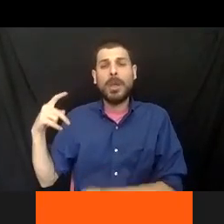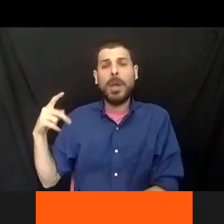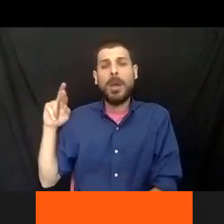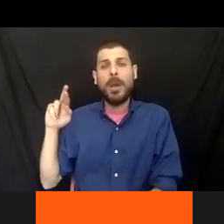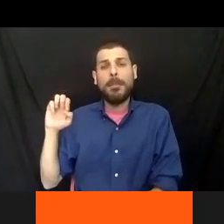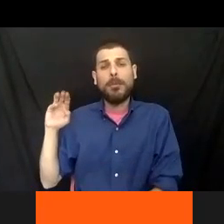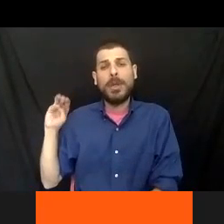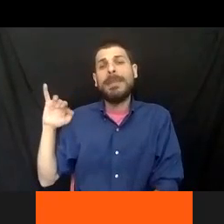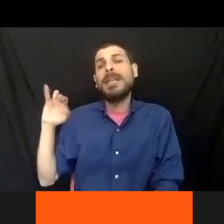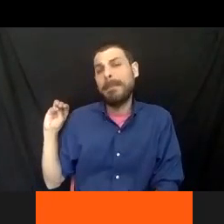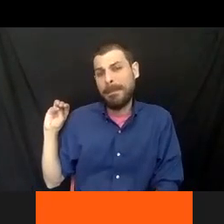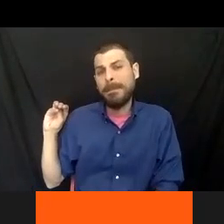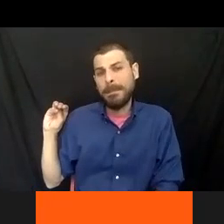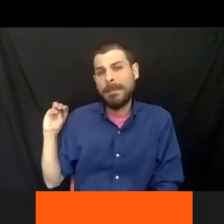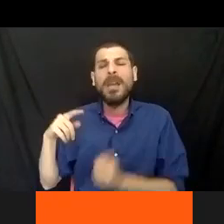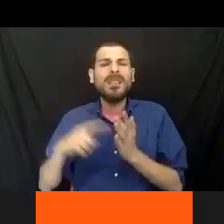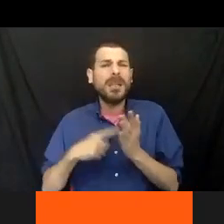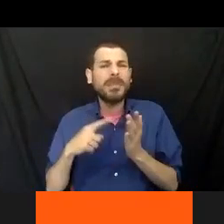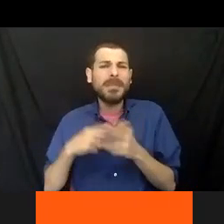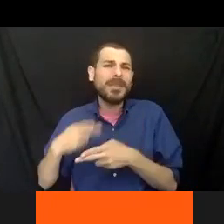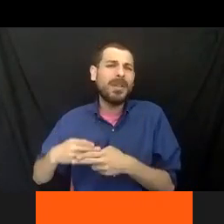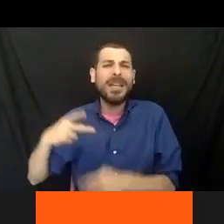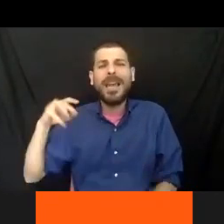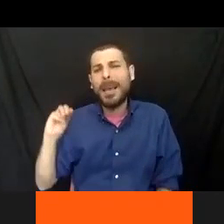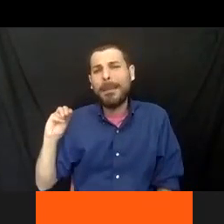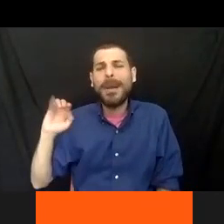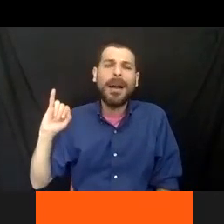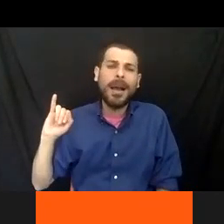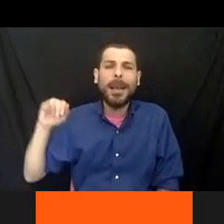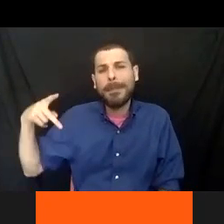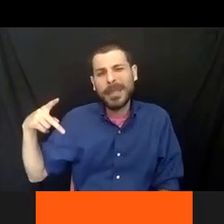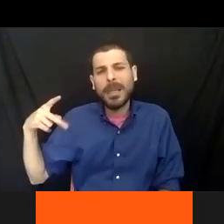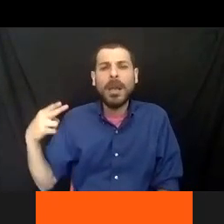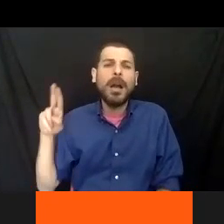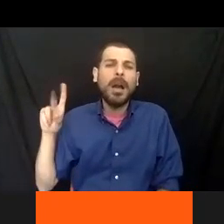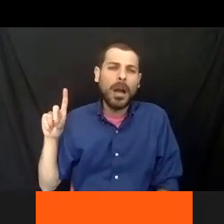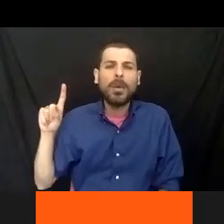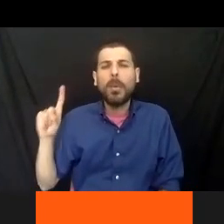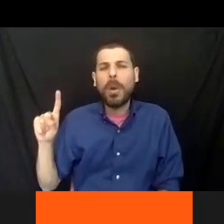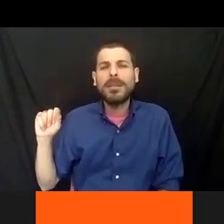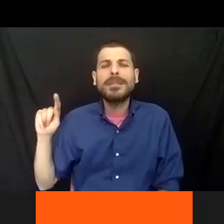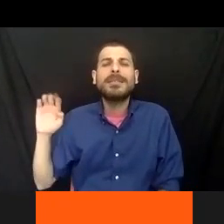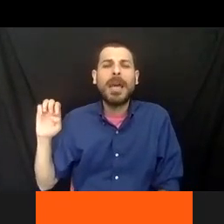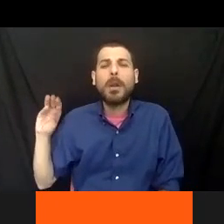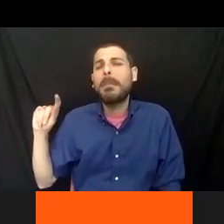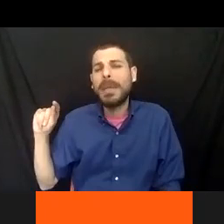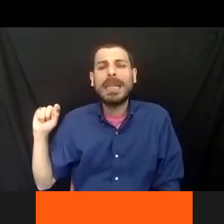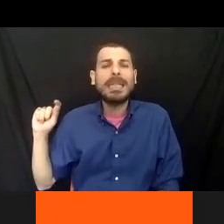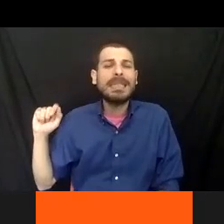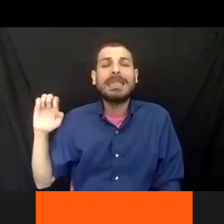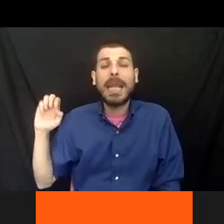it's referred to as the MIP on the HUD-1 settlement statement. And the charge